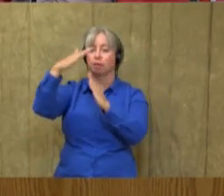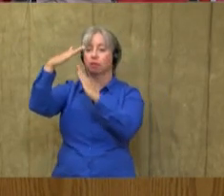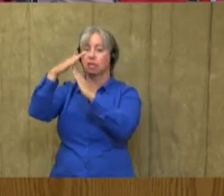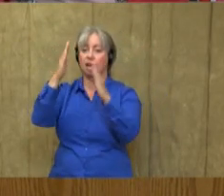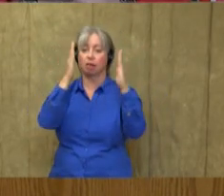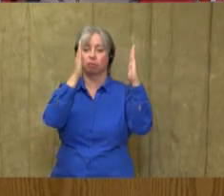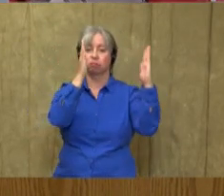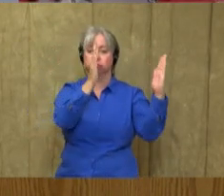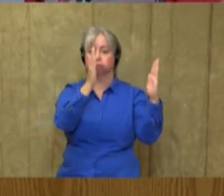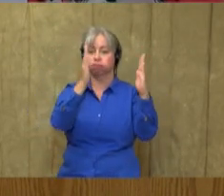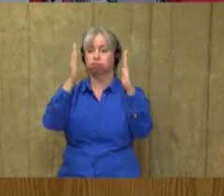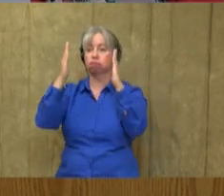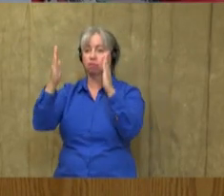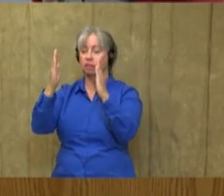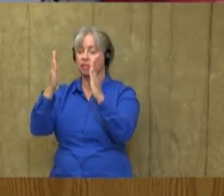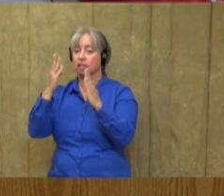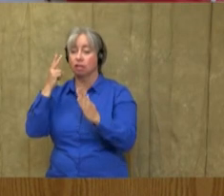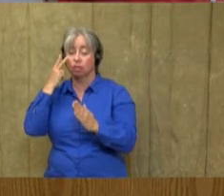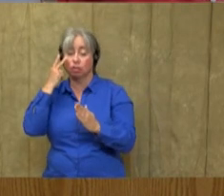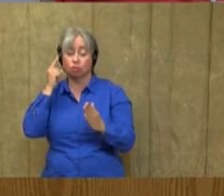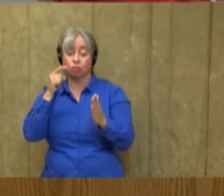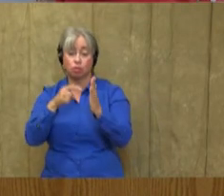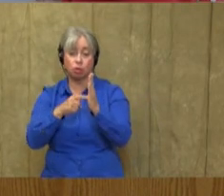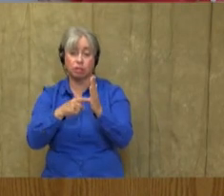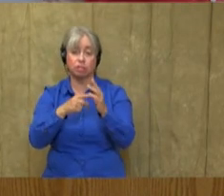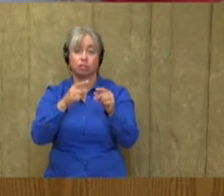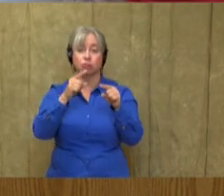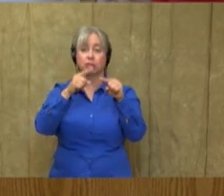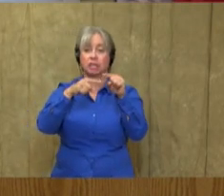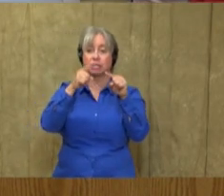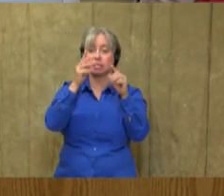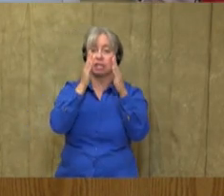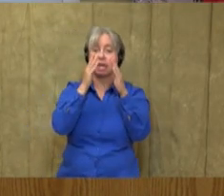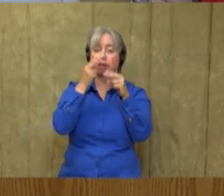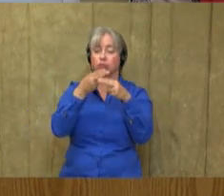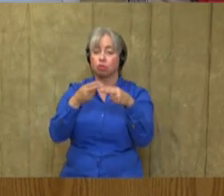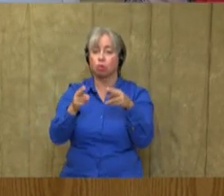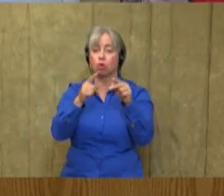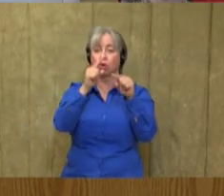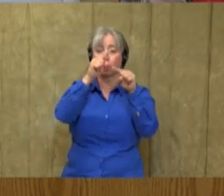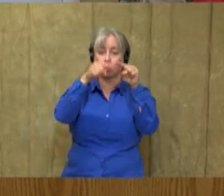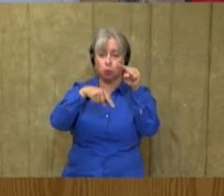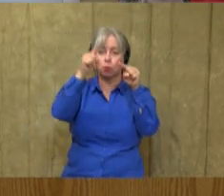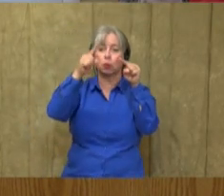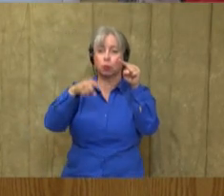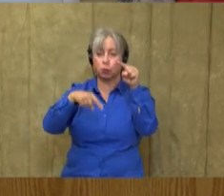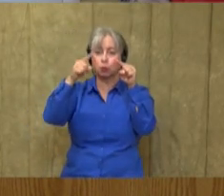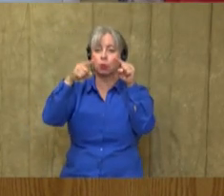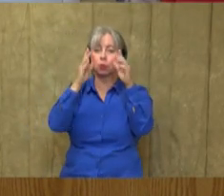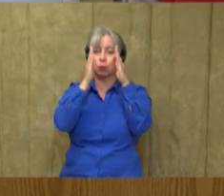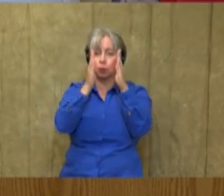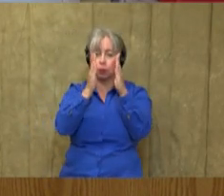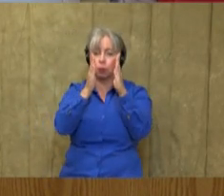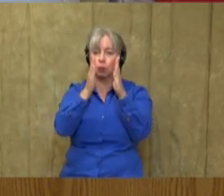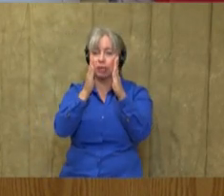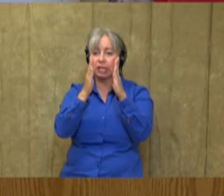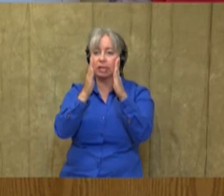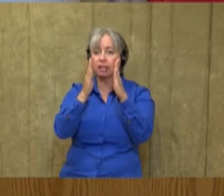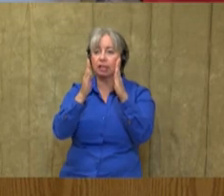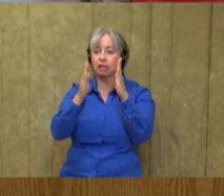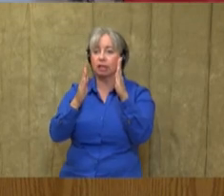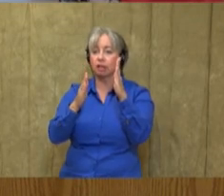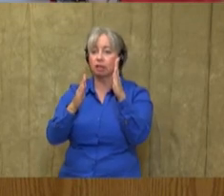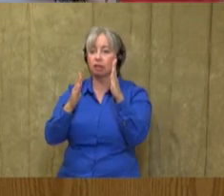visibly see that we can have some shorter wavelengths. So what does that mean for frequency? That means that the shorter